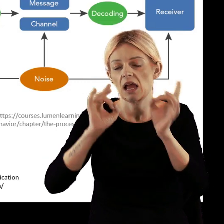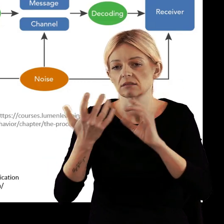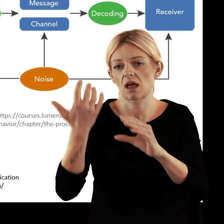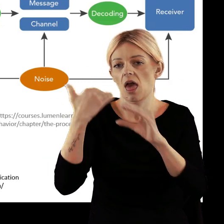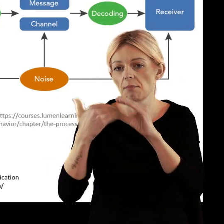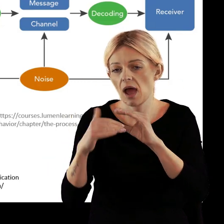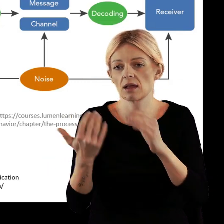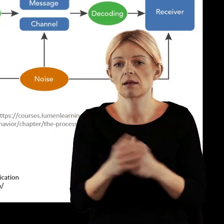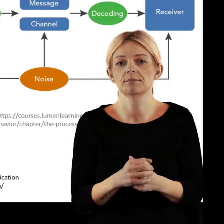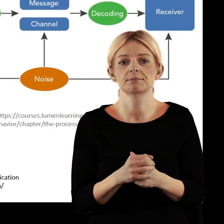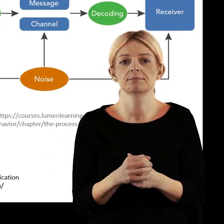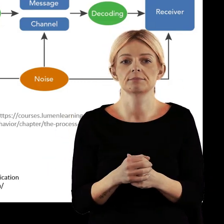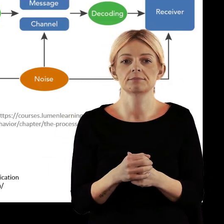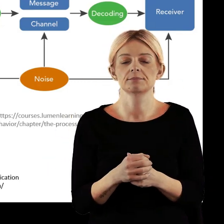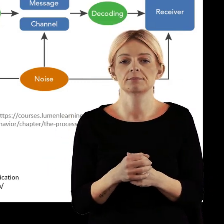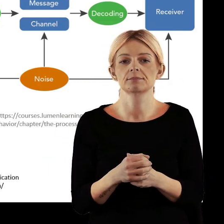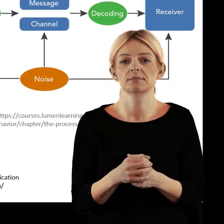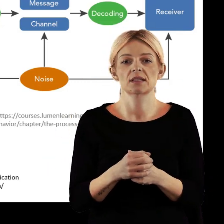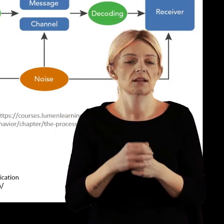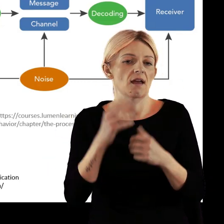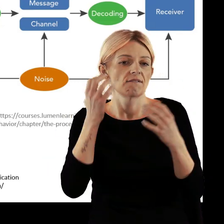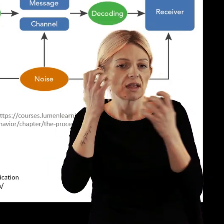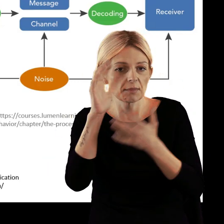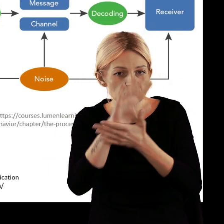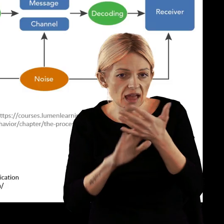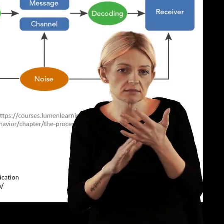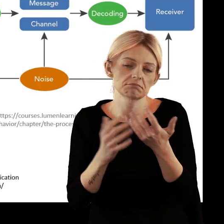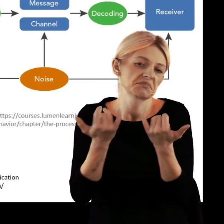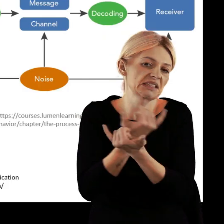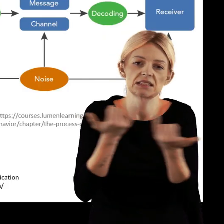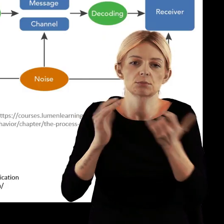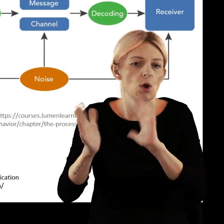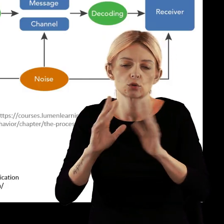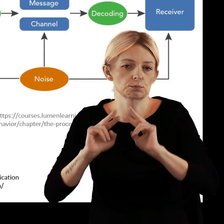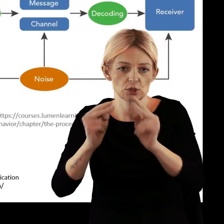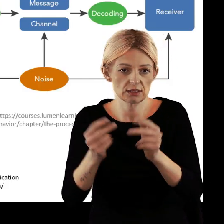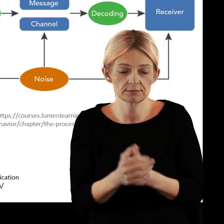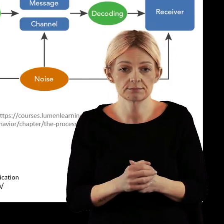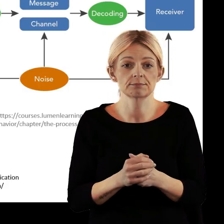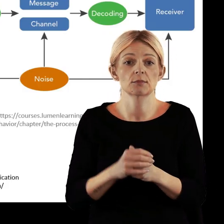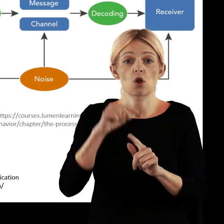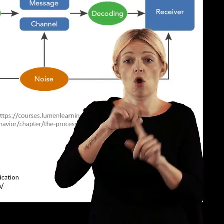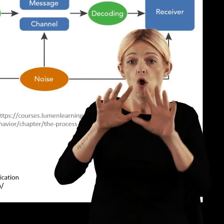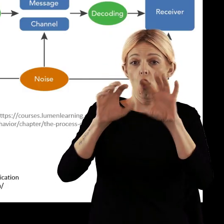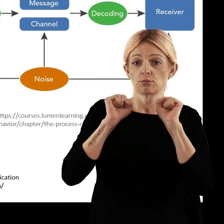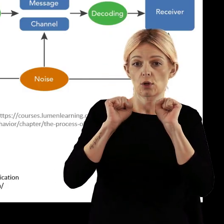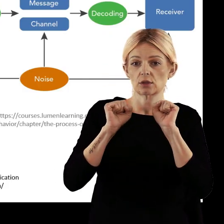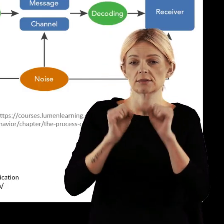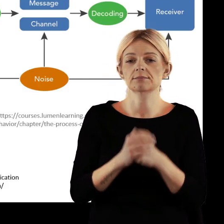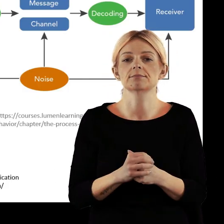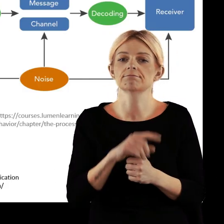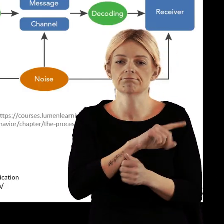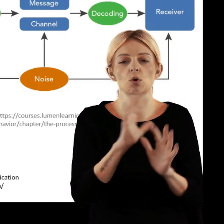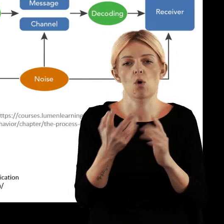of messages. On the receiver's side, the reverse process takes place, so